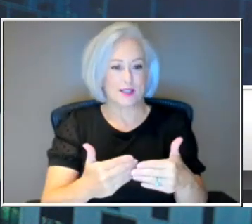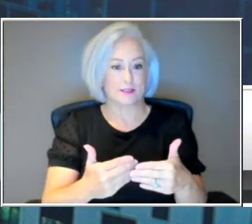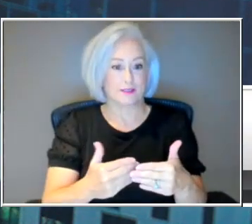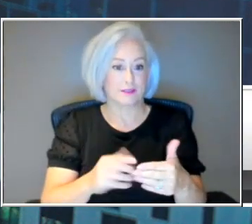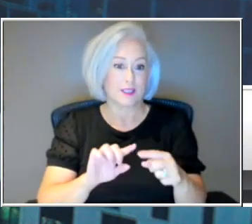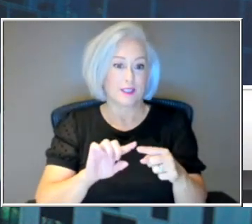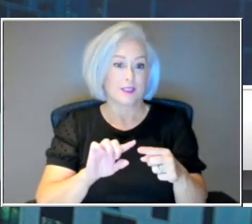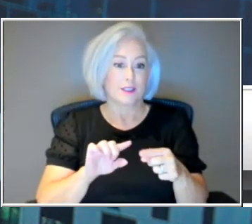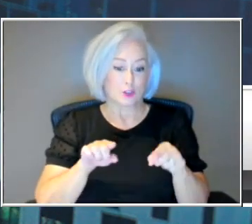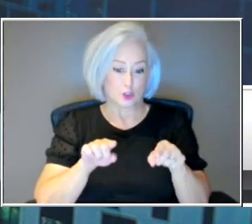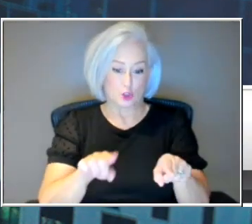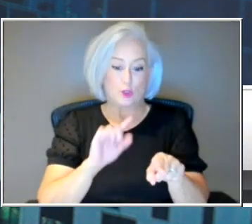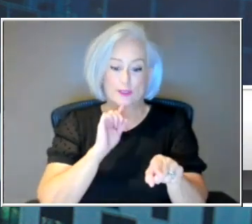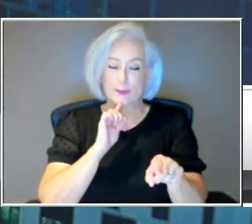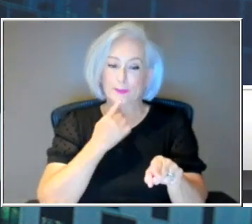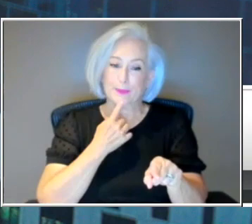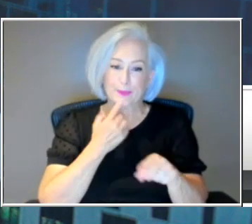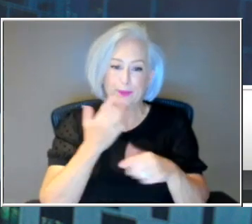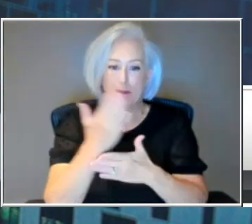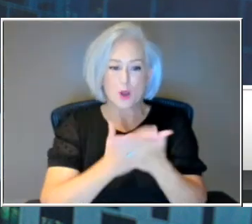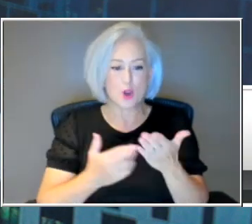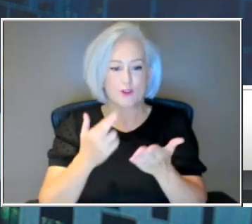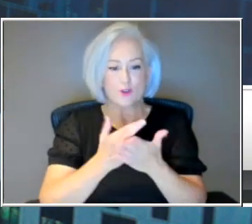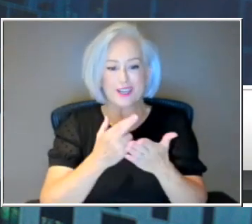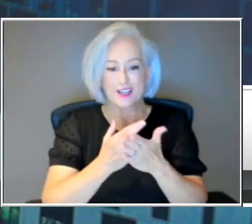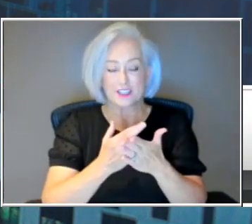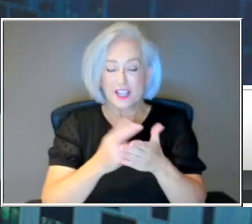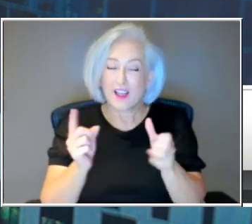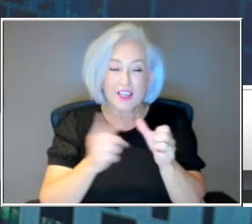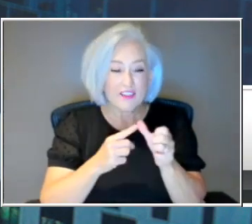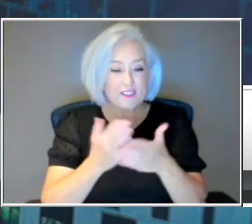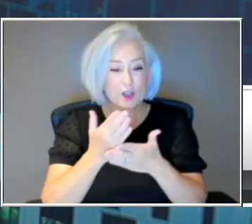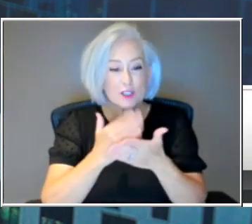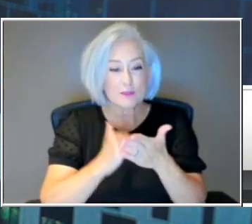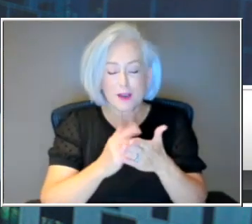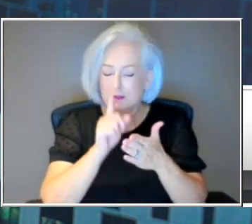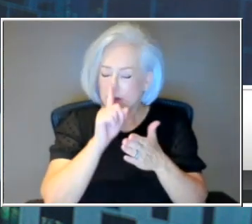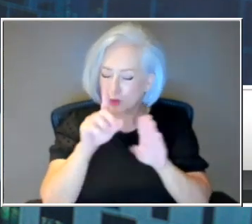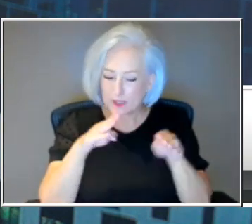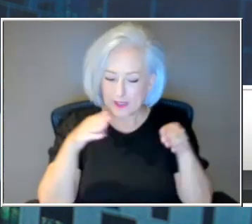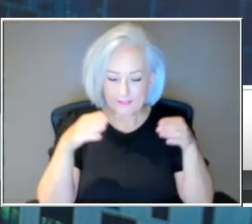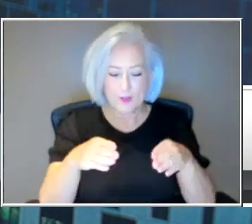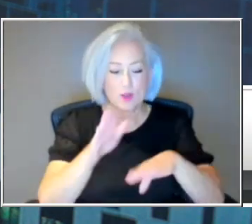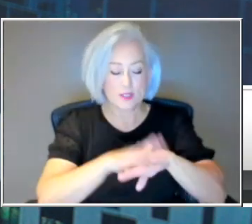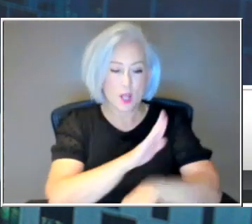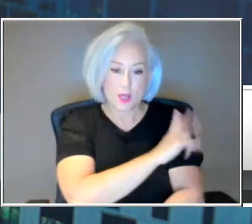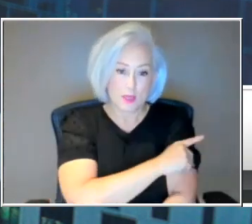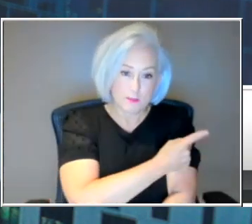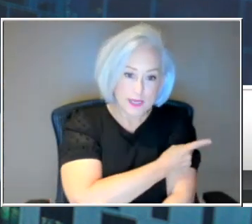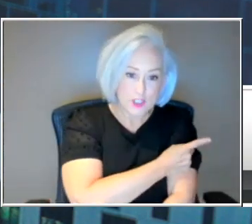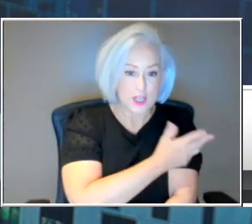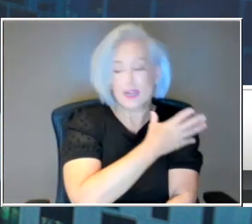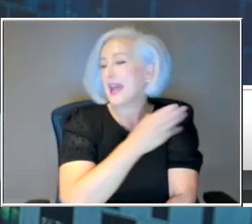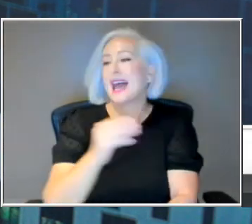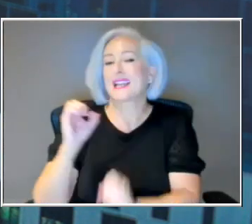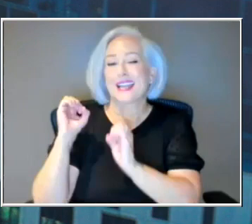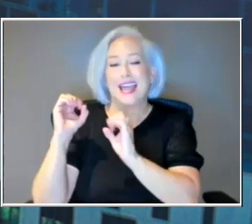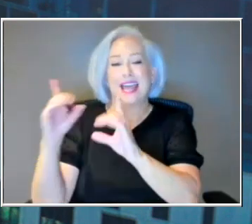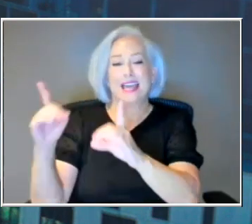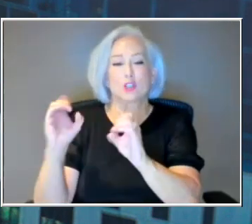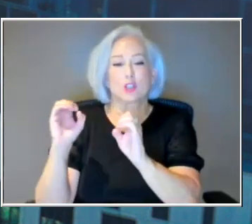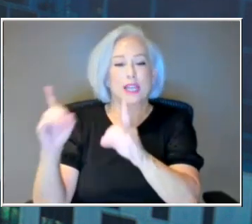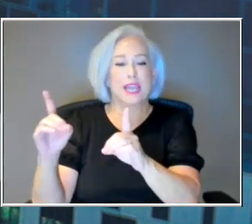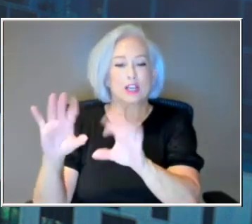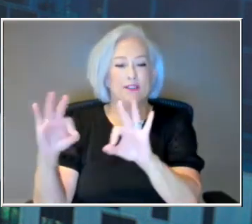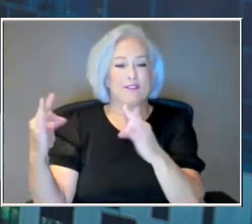rehab. That first phase of rehab is really focused not only on the patient, but also trying to educate and teach families how to